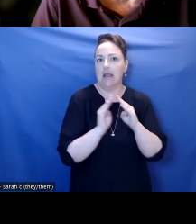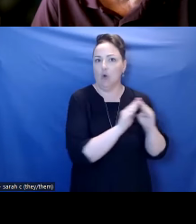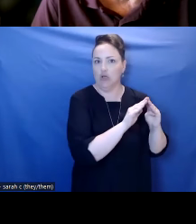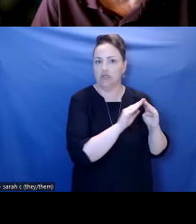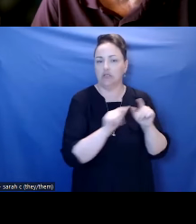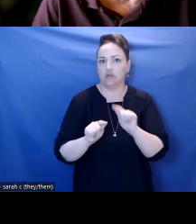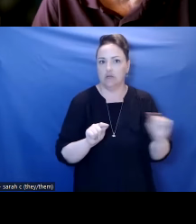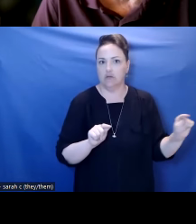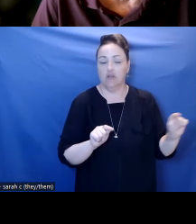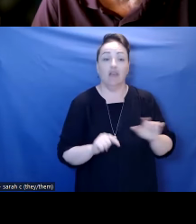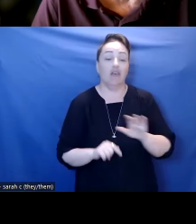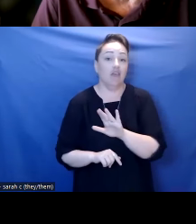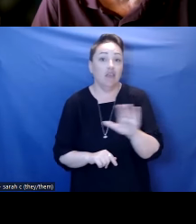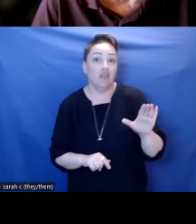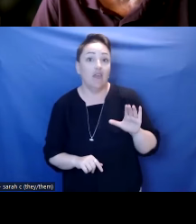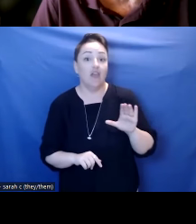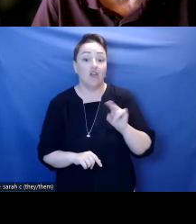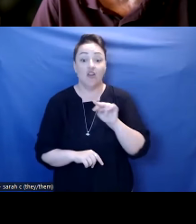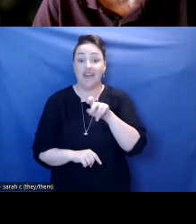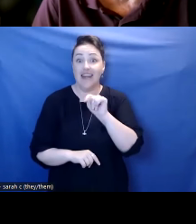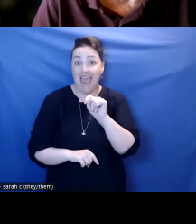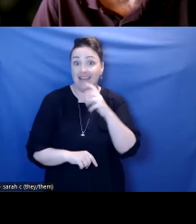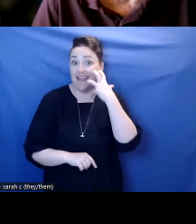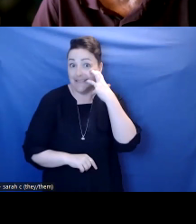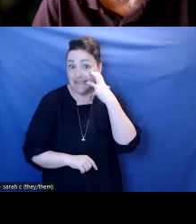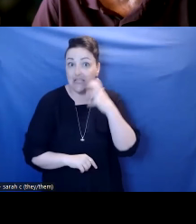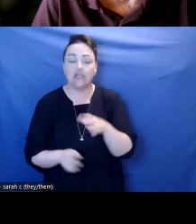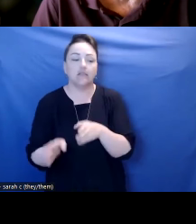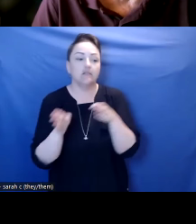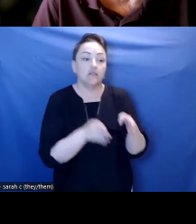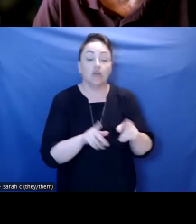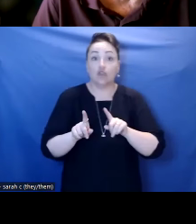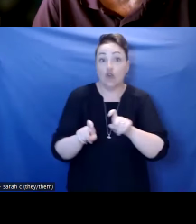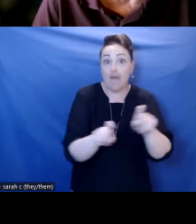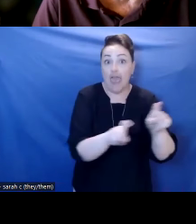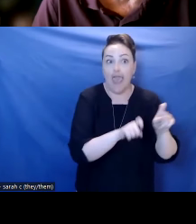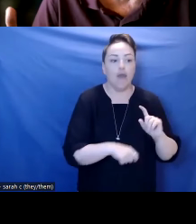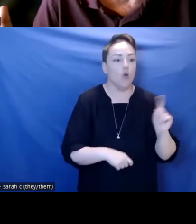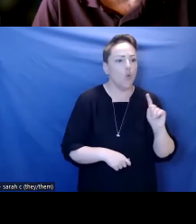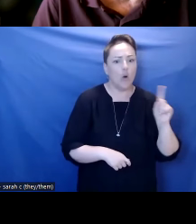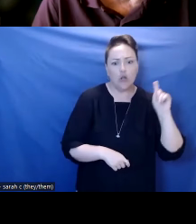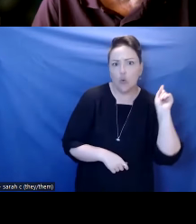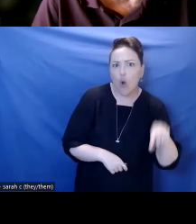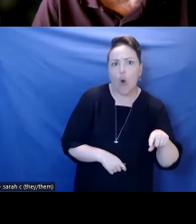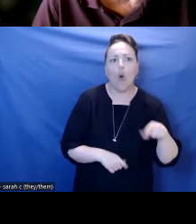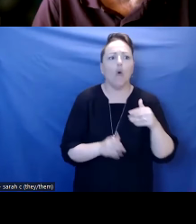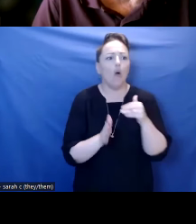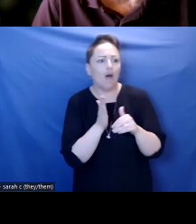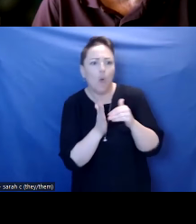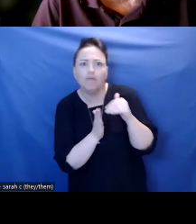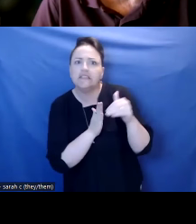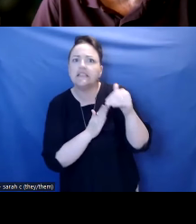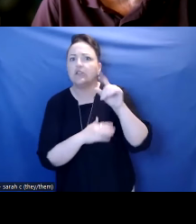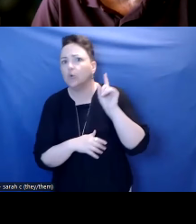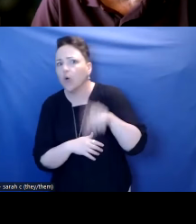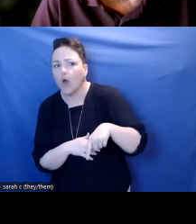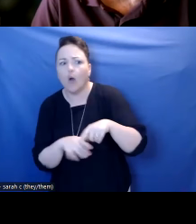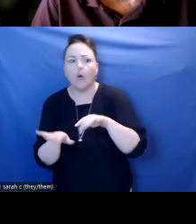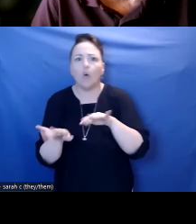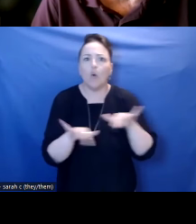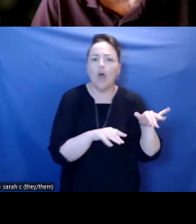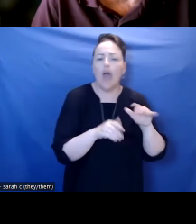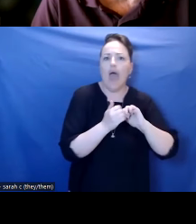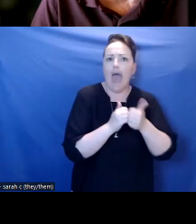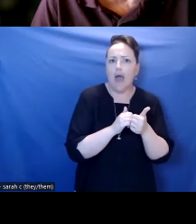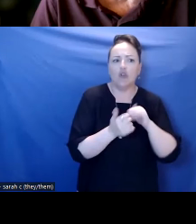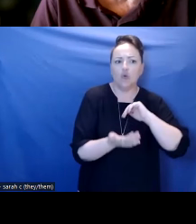their density, and surveys that asked folks where they went, how often they went, and how did they get there.